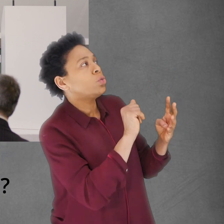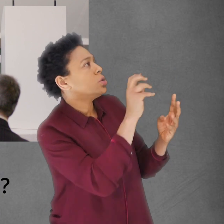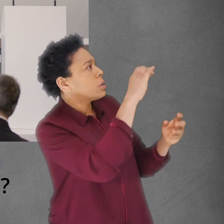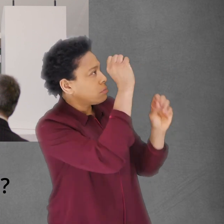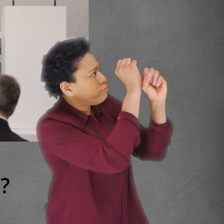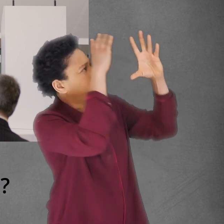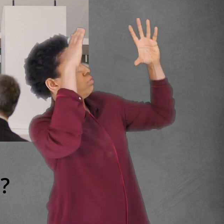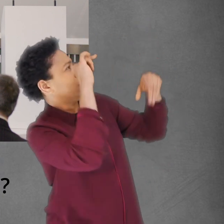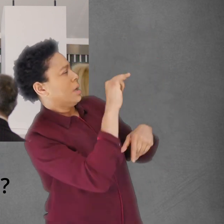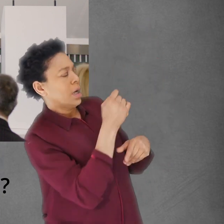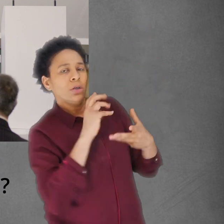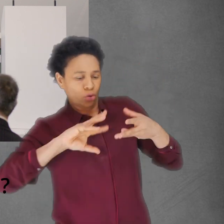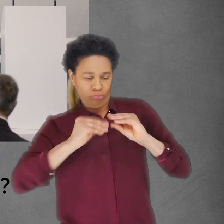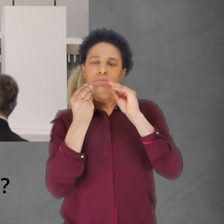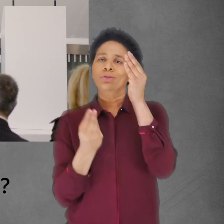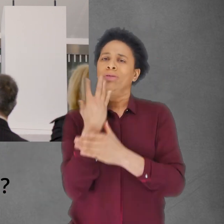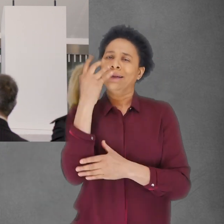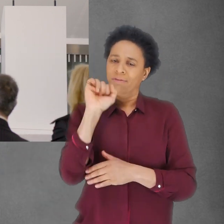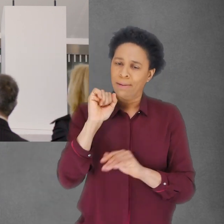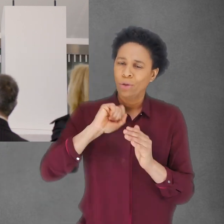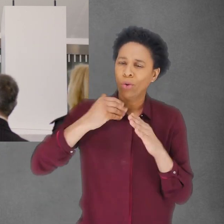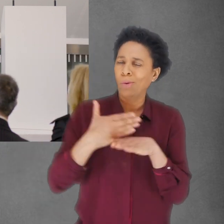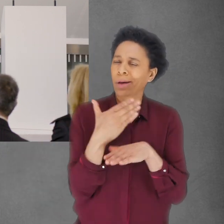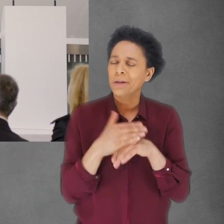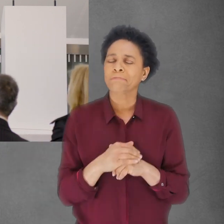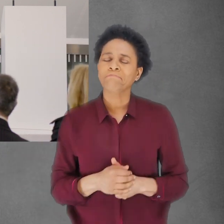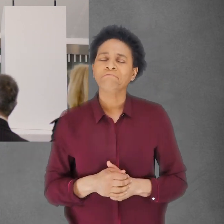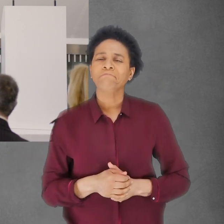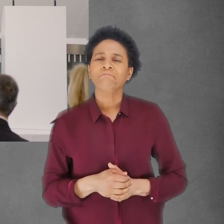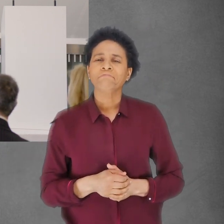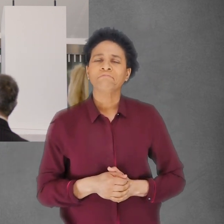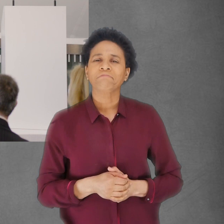on, and how you developed the sound commission.